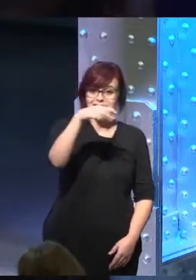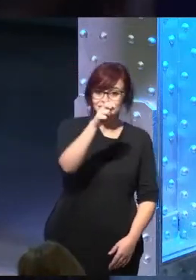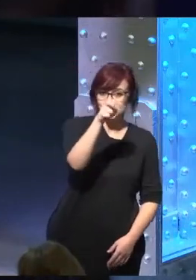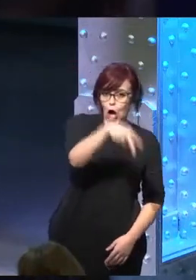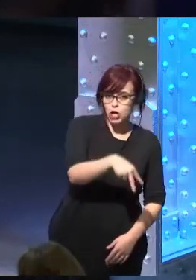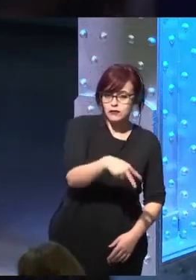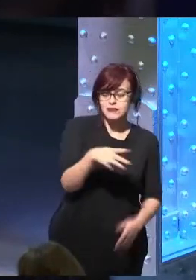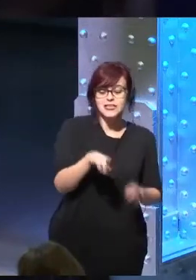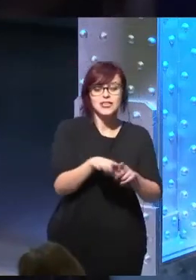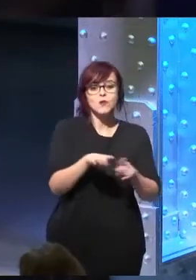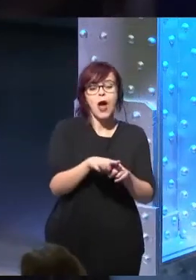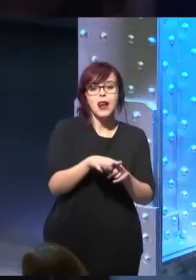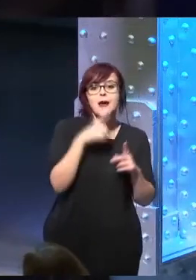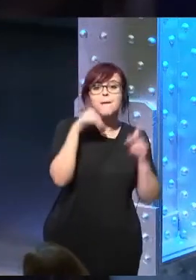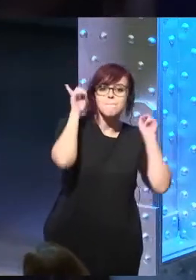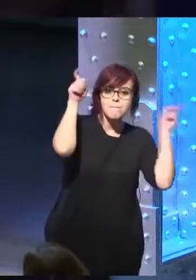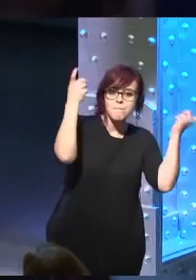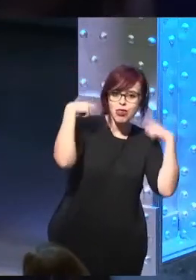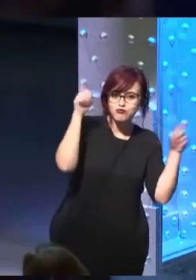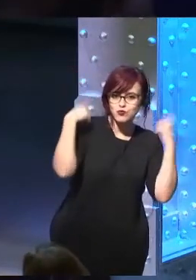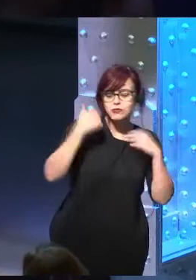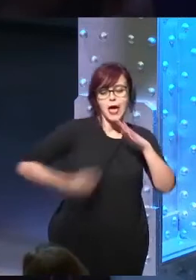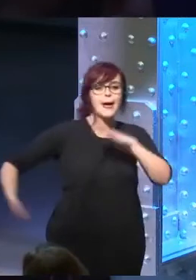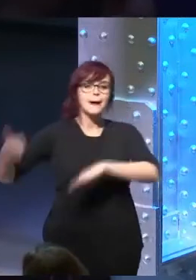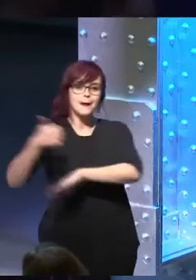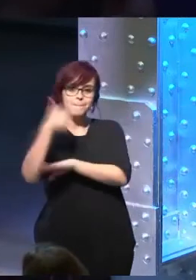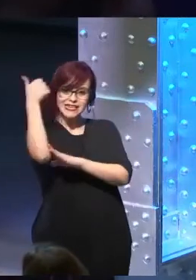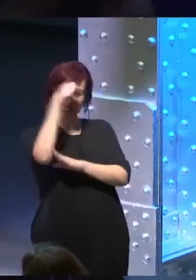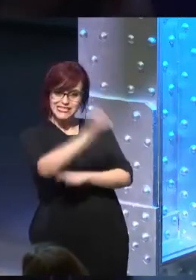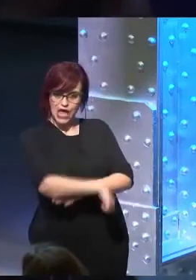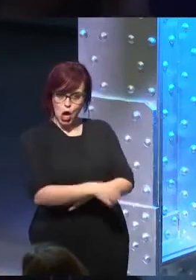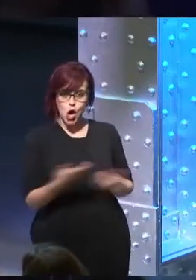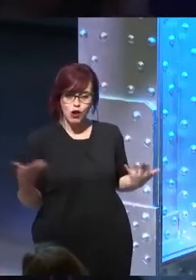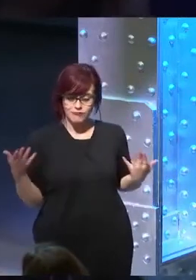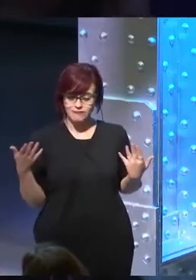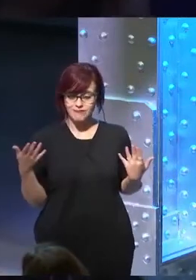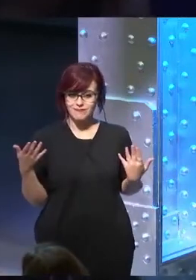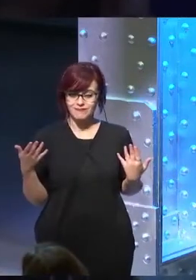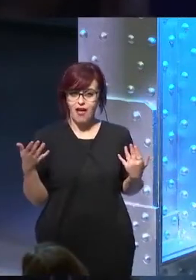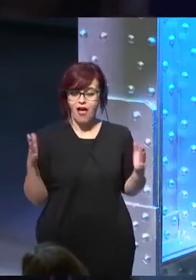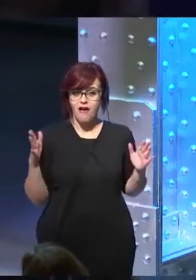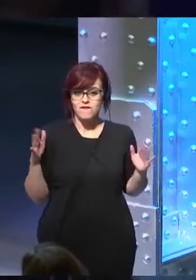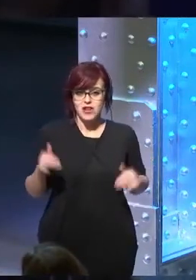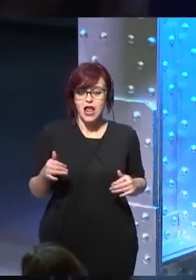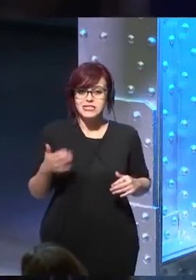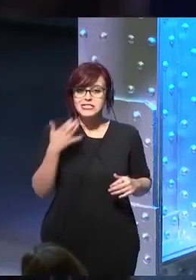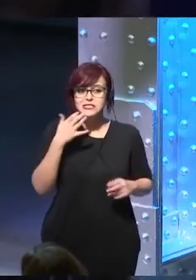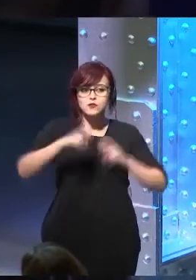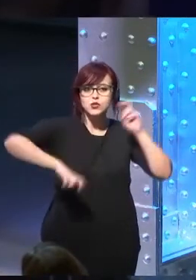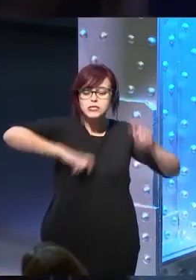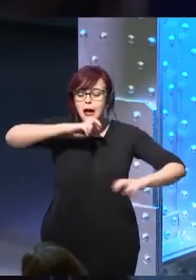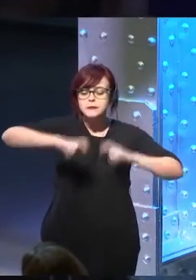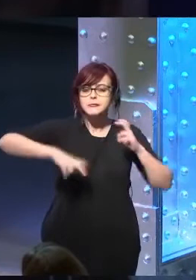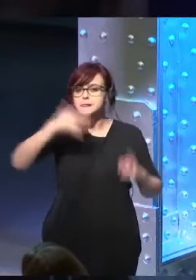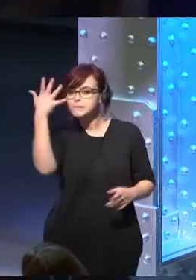Medusa. It is true that if you search around the darker recesses of the web, you can